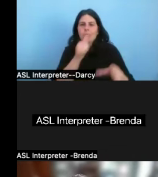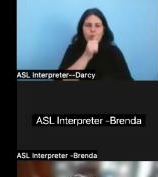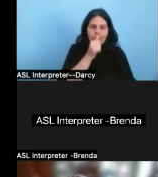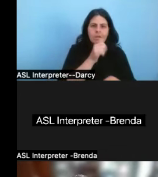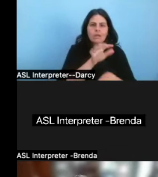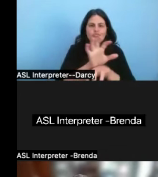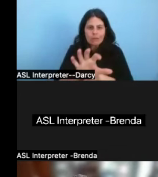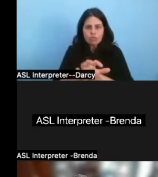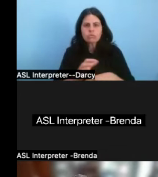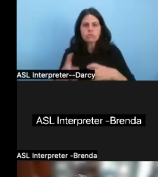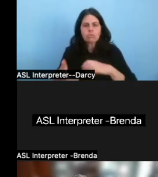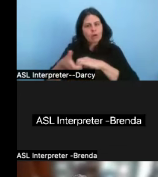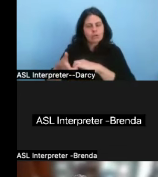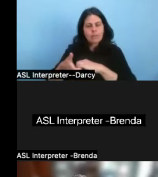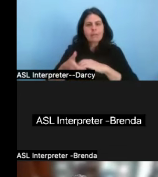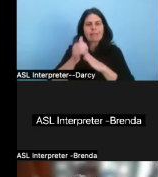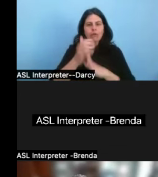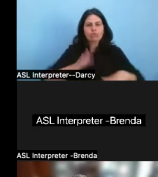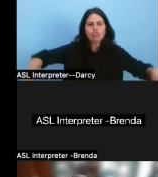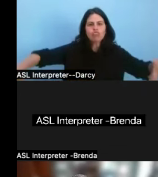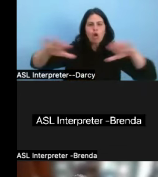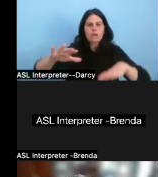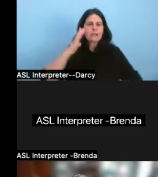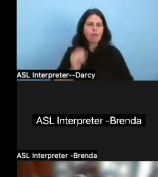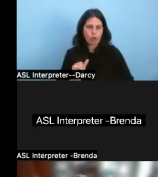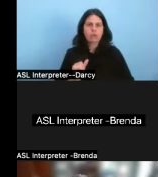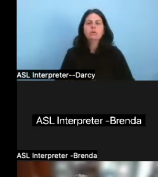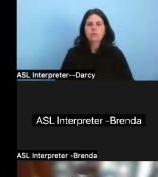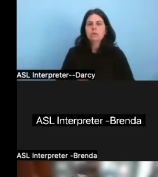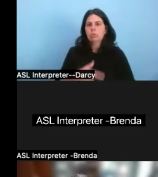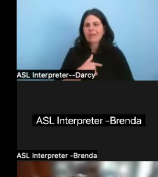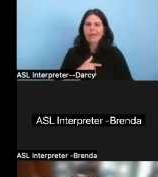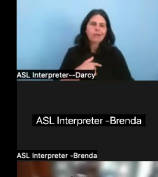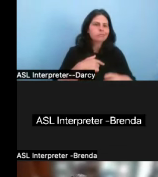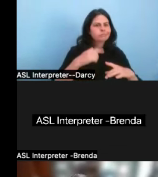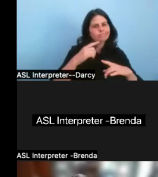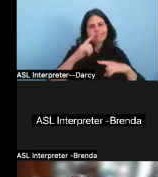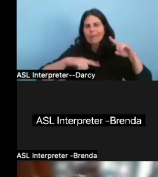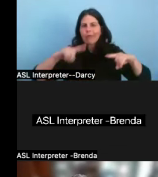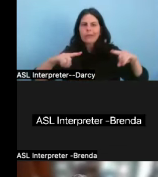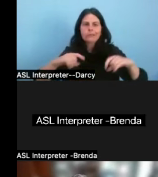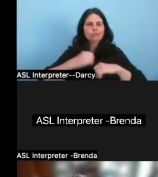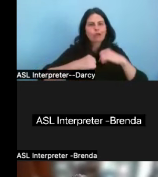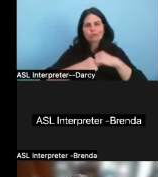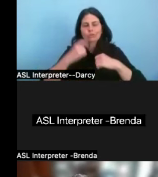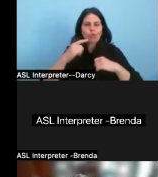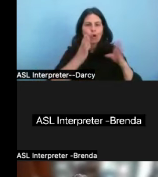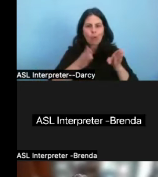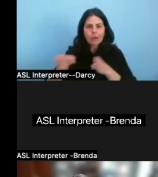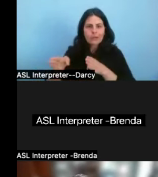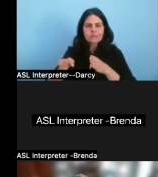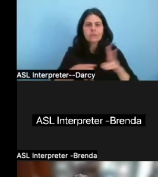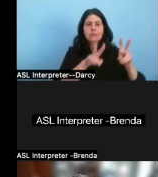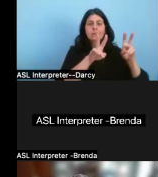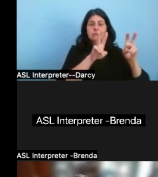across the state. And we have various structures to organize our leaders. We have subject matter